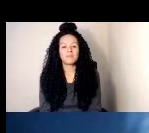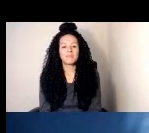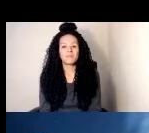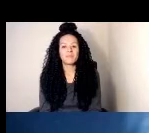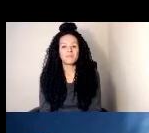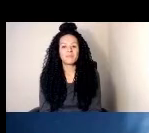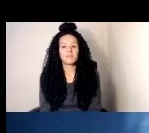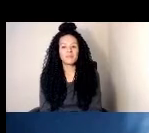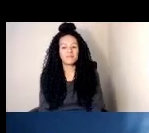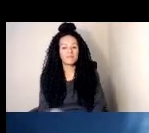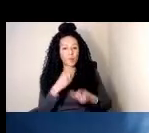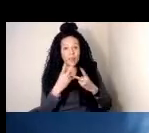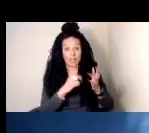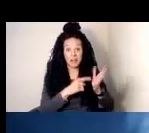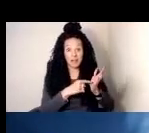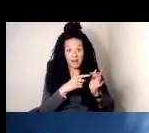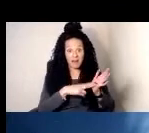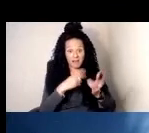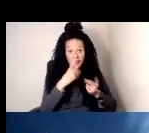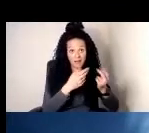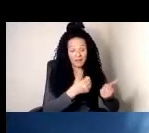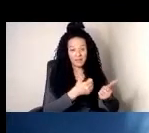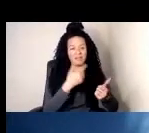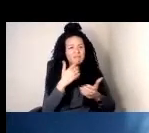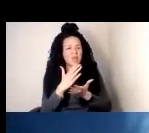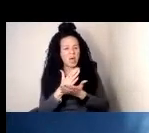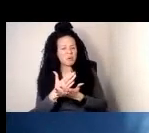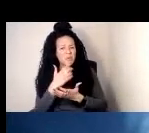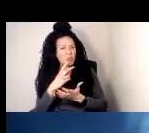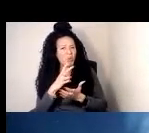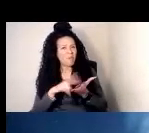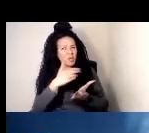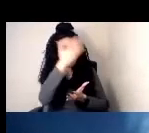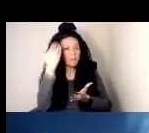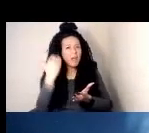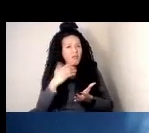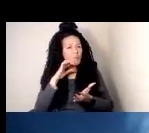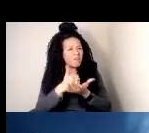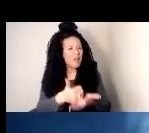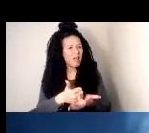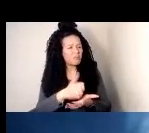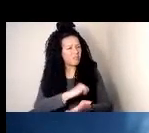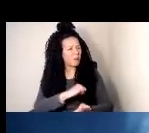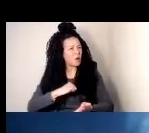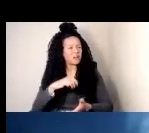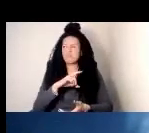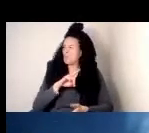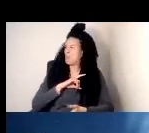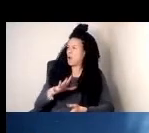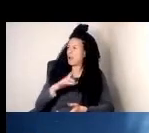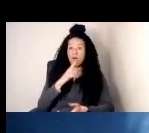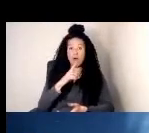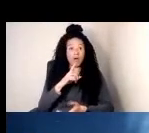I'm not sure the Virgin Mary would have been keen to help, if I'm honest. Why not? Columba